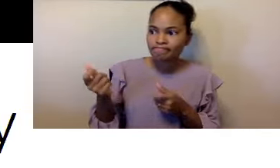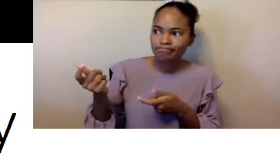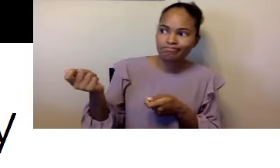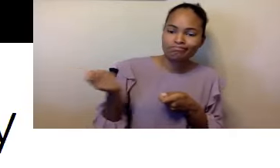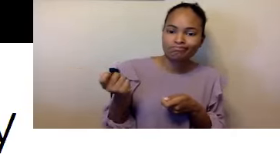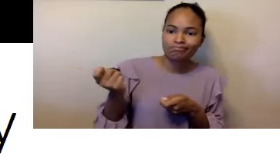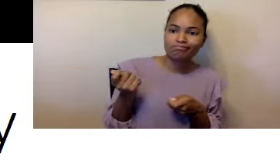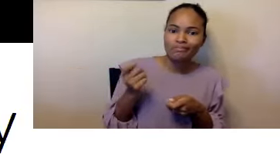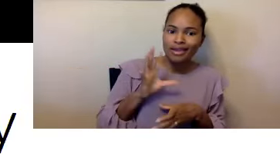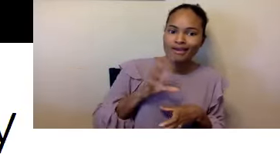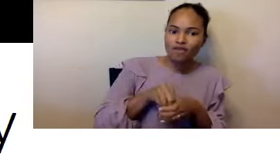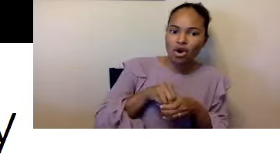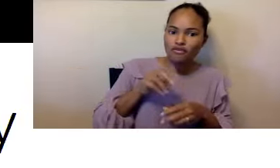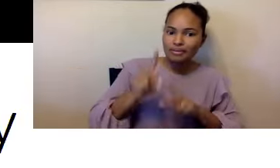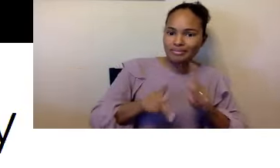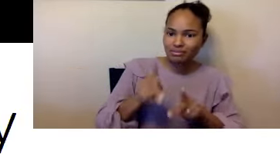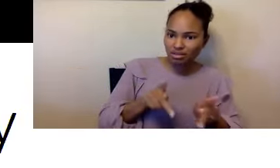I know for us,